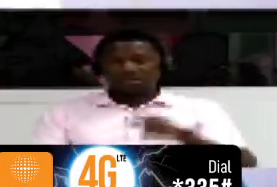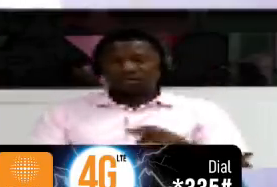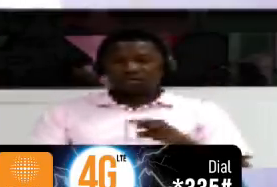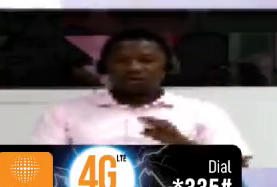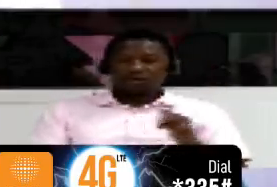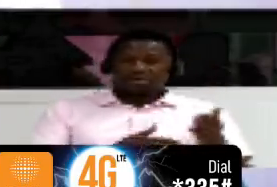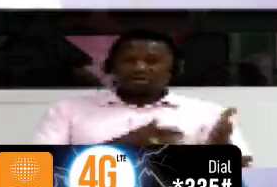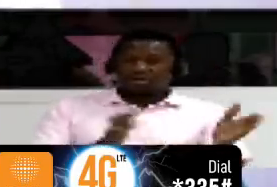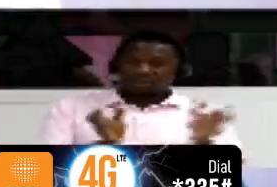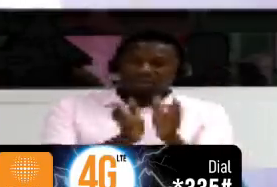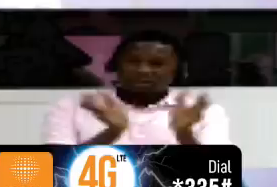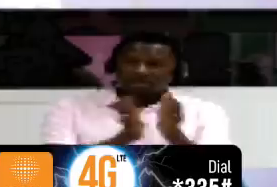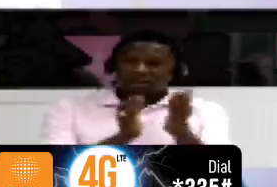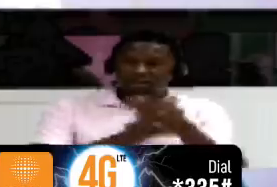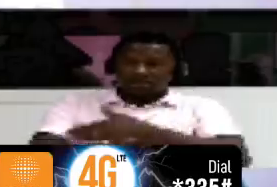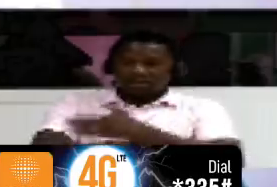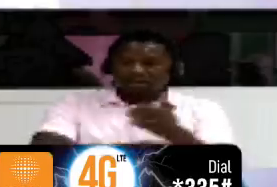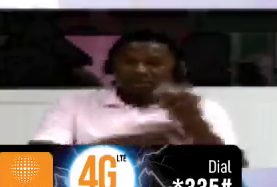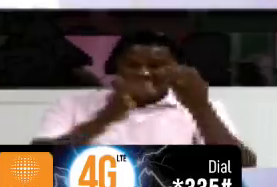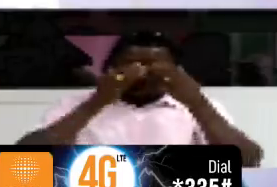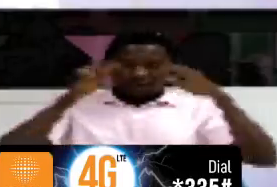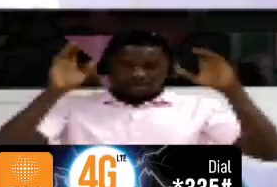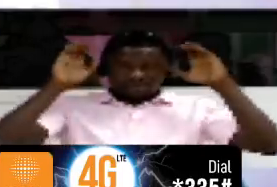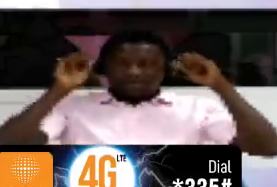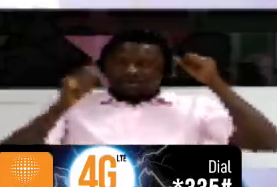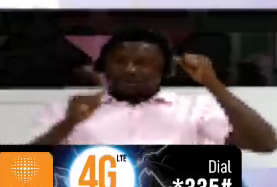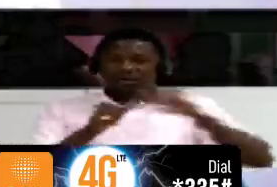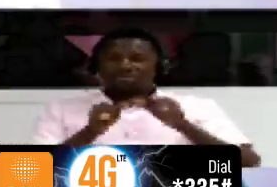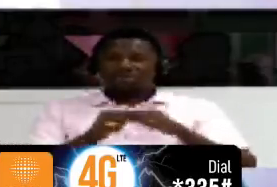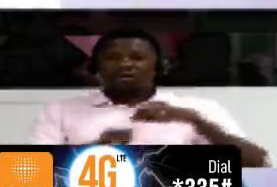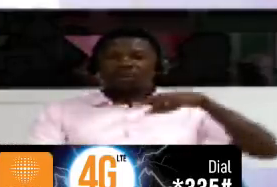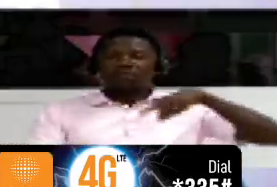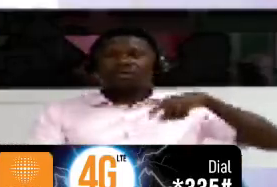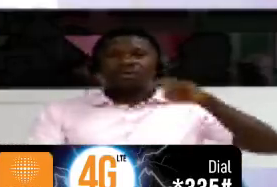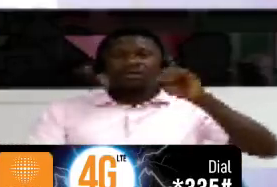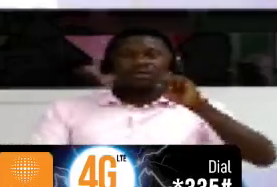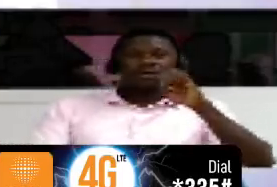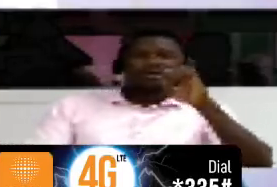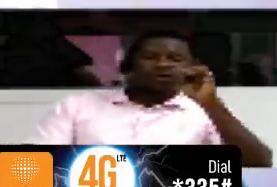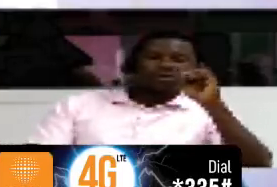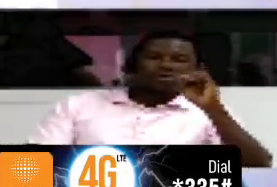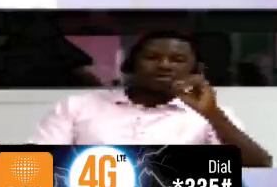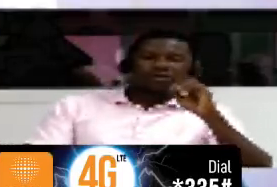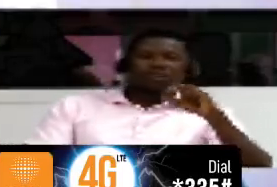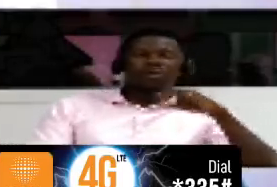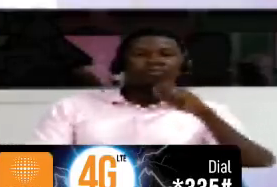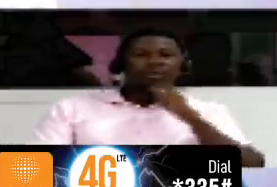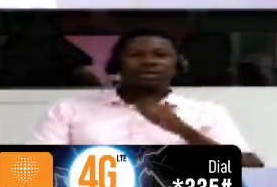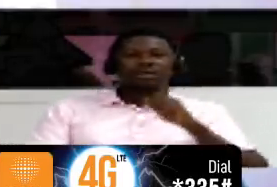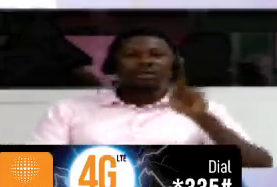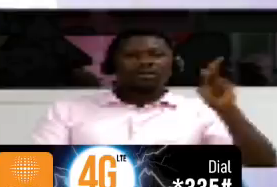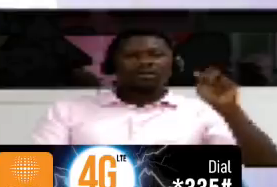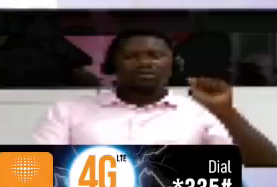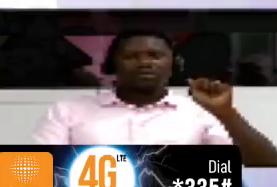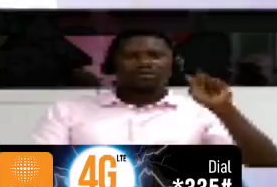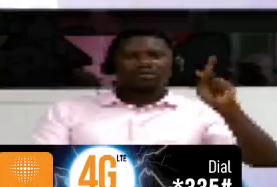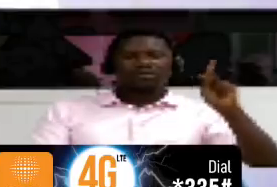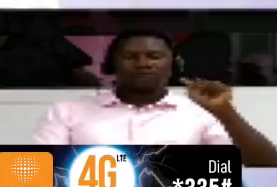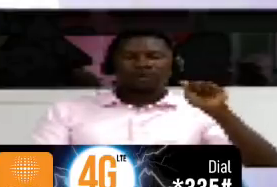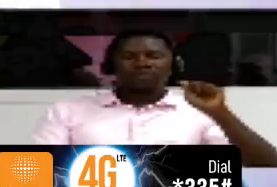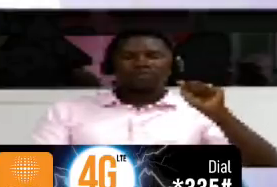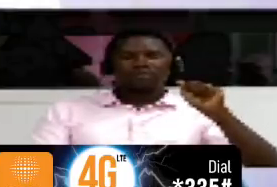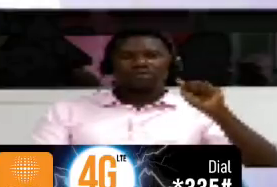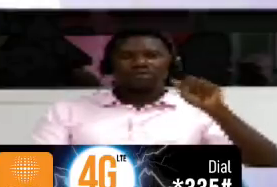I could remember the then PEO at Region 2, Mr. Kakai Sanyang, coming out from the regional office,